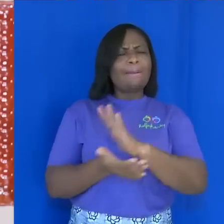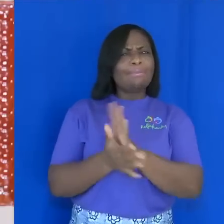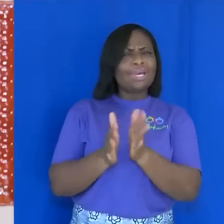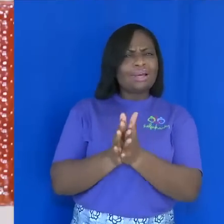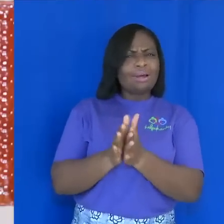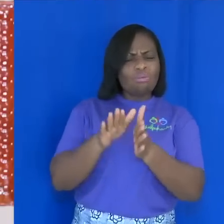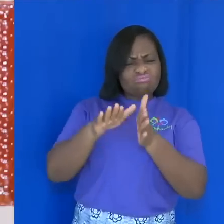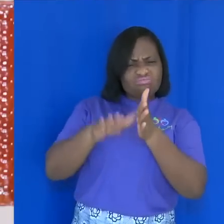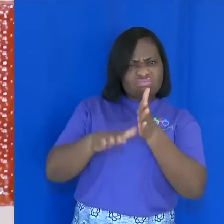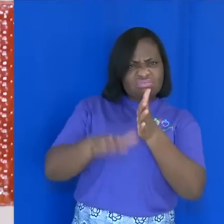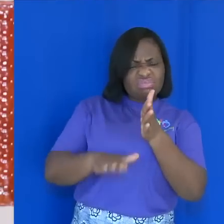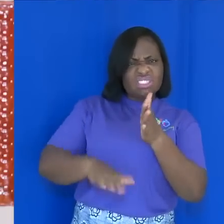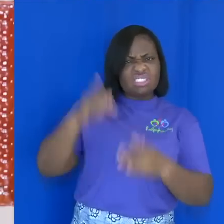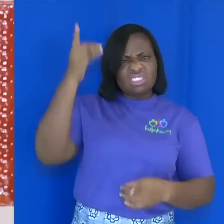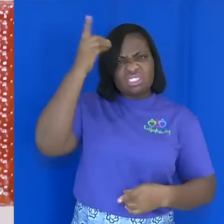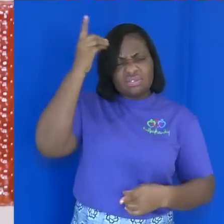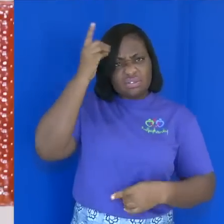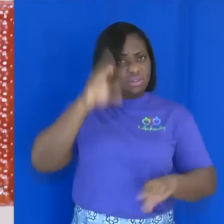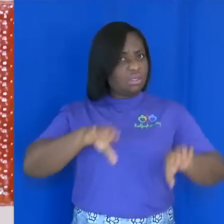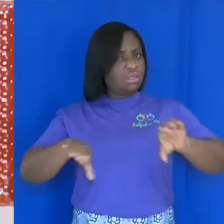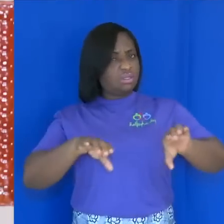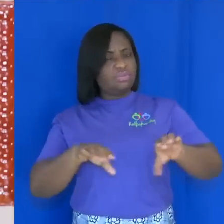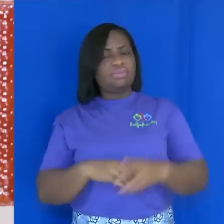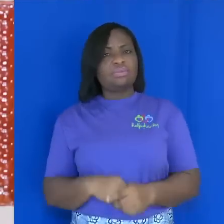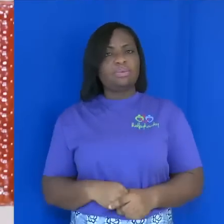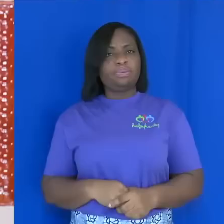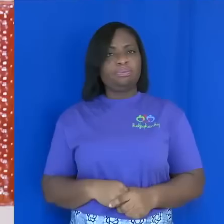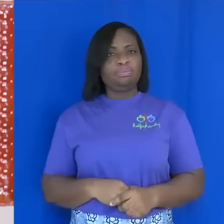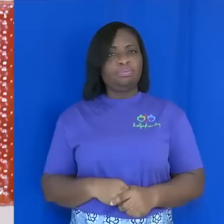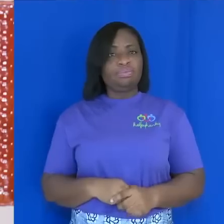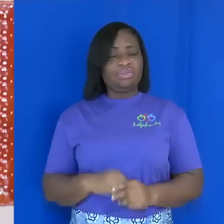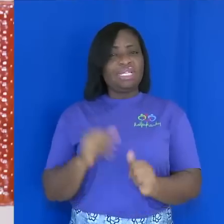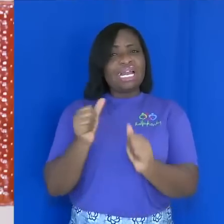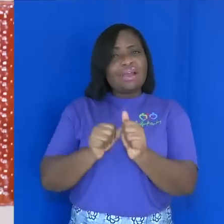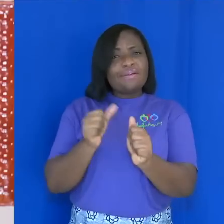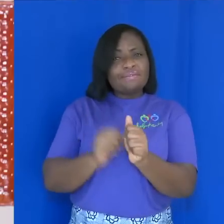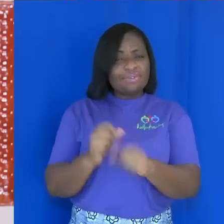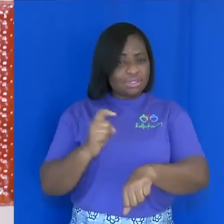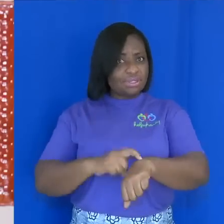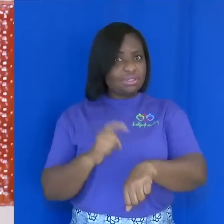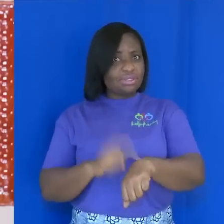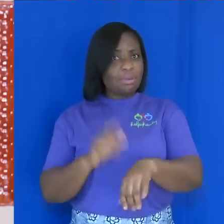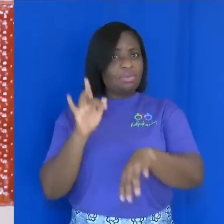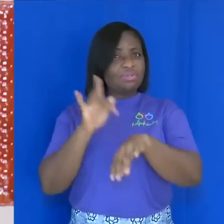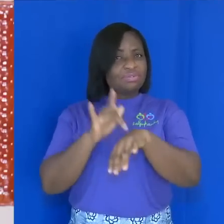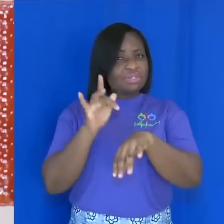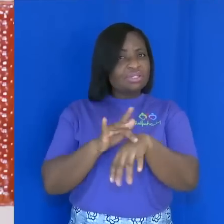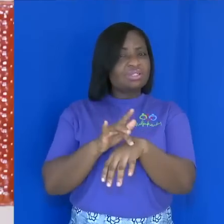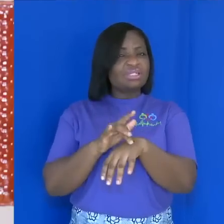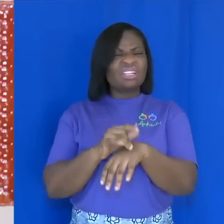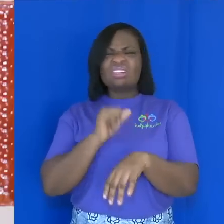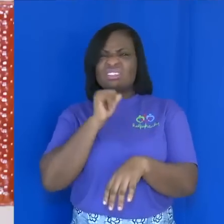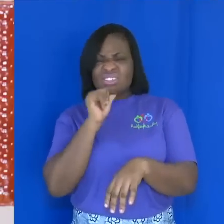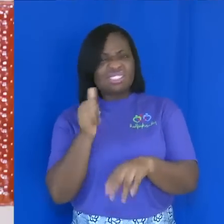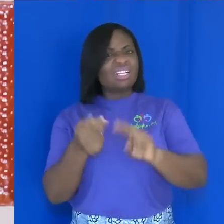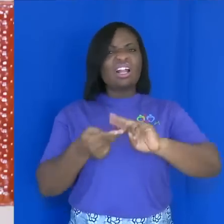with reduced disease activity. Our daily infection rates are no longer in the hundreds